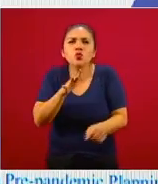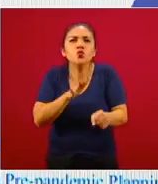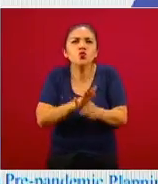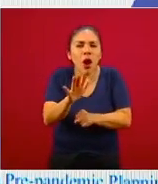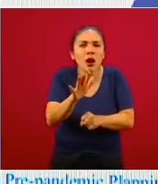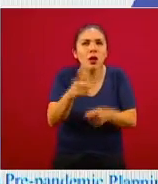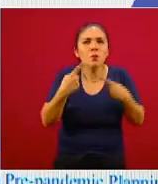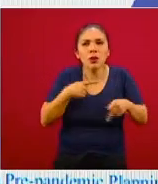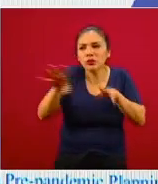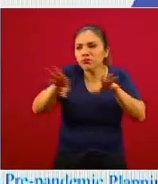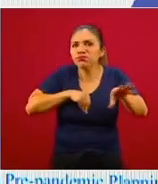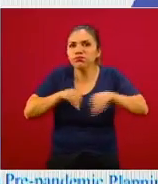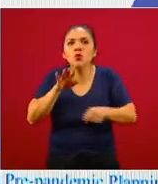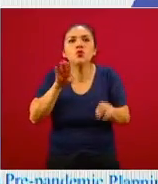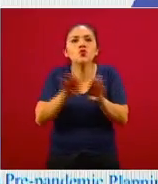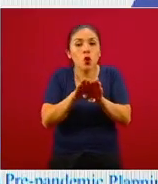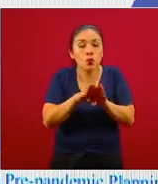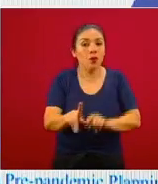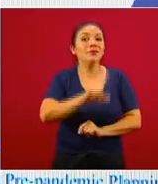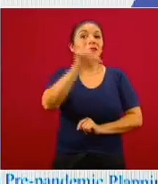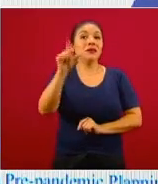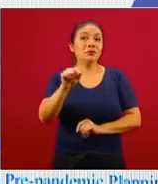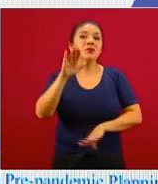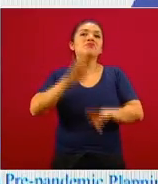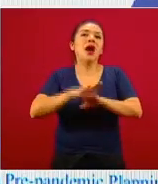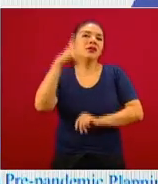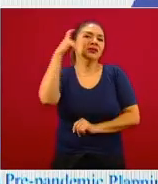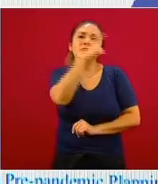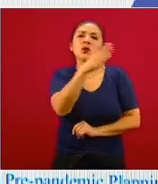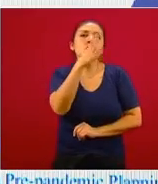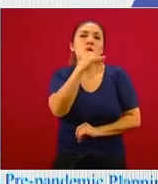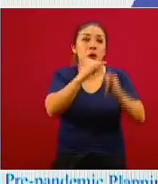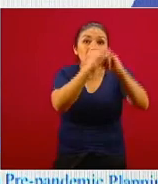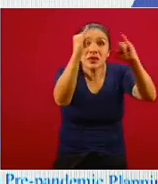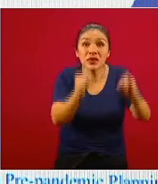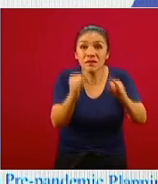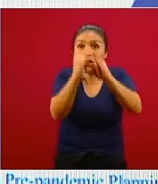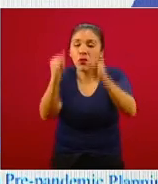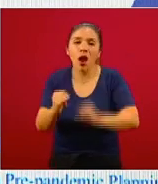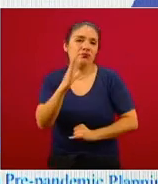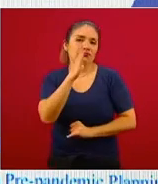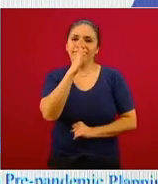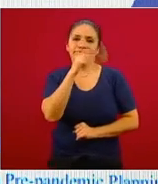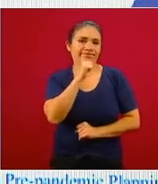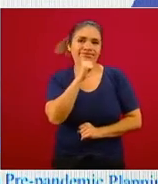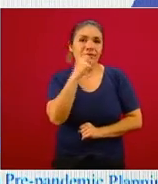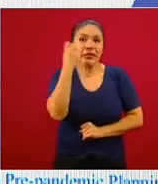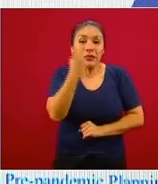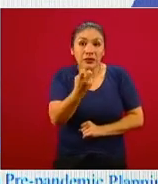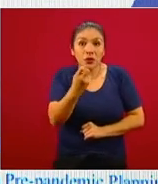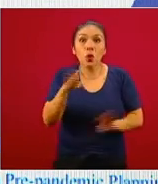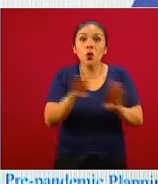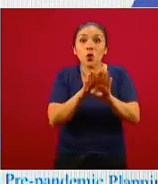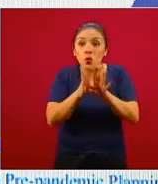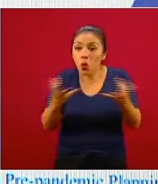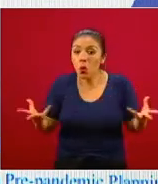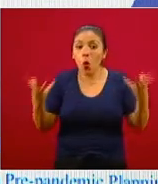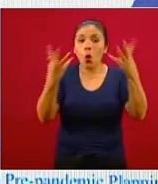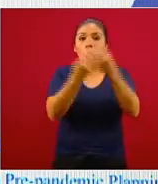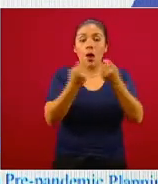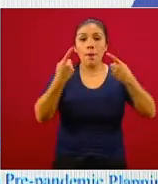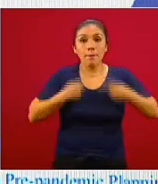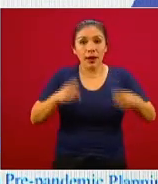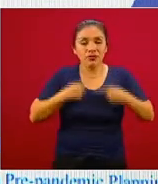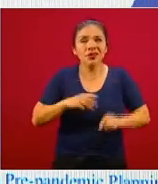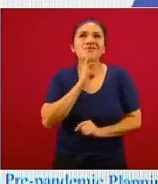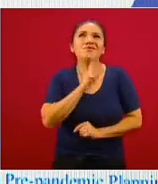pandemic, when we can identify all of the contagions. But the time comes in which there are so many contagions that they cannot